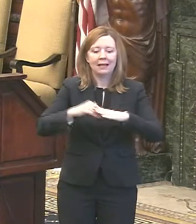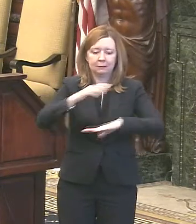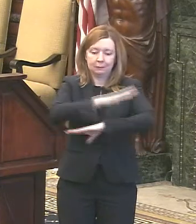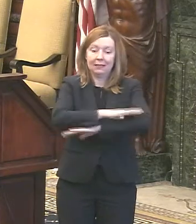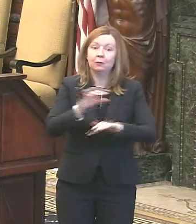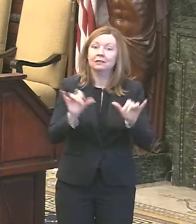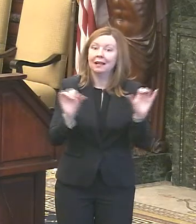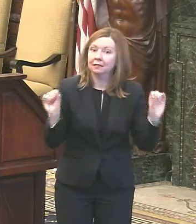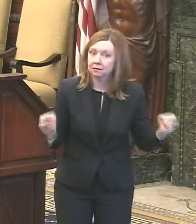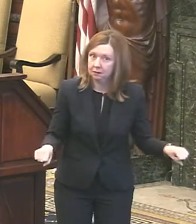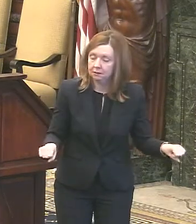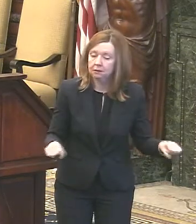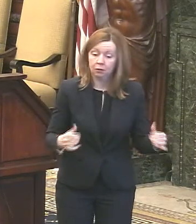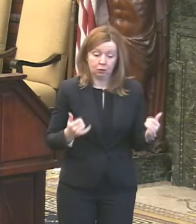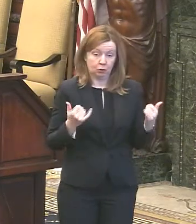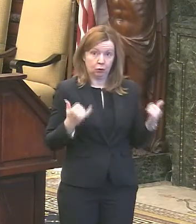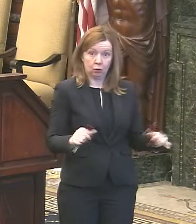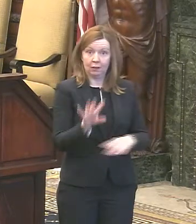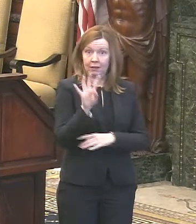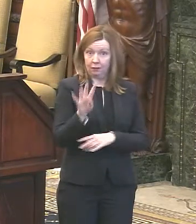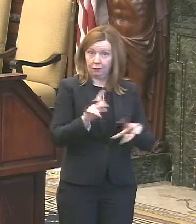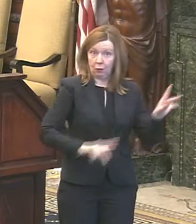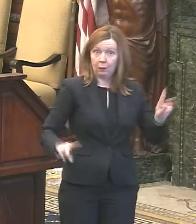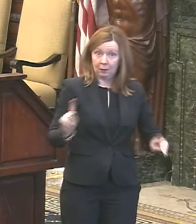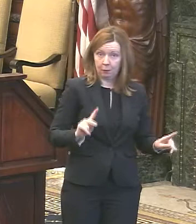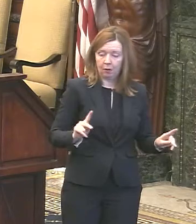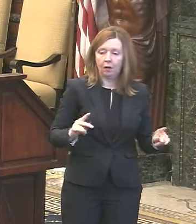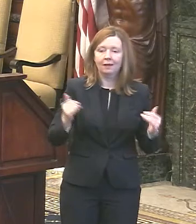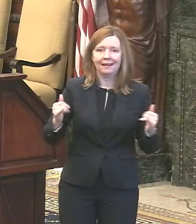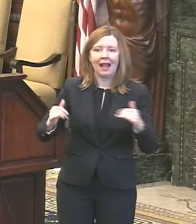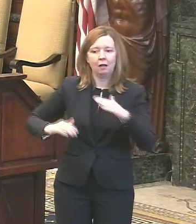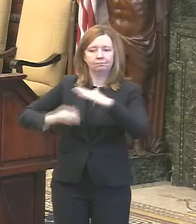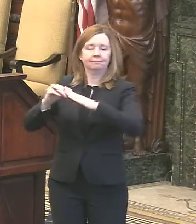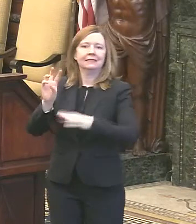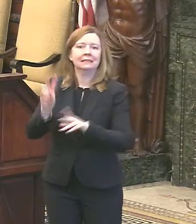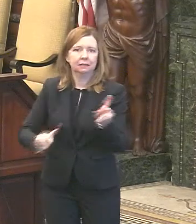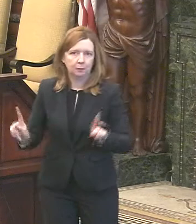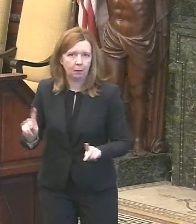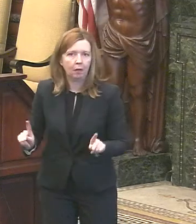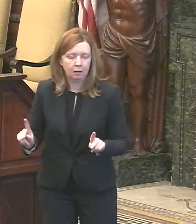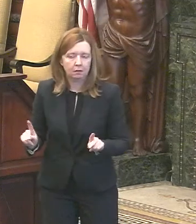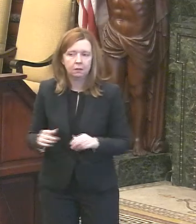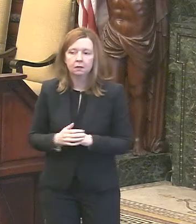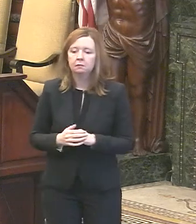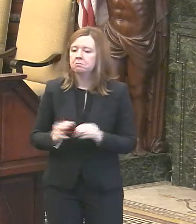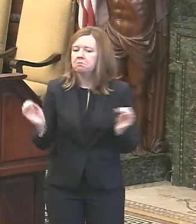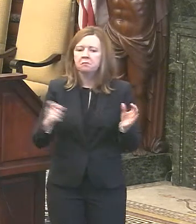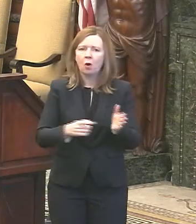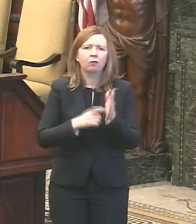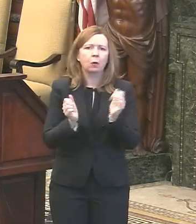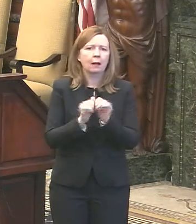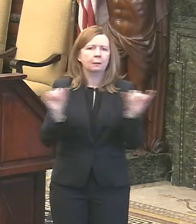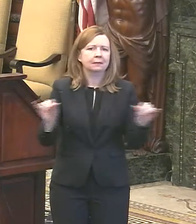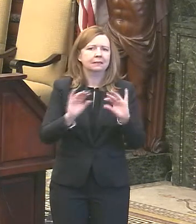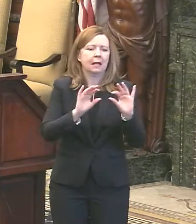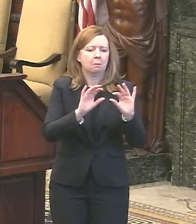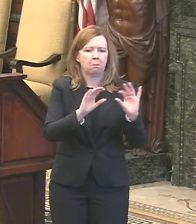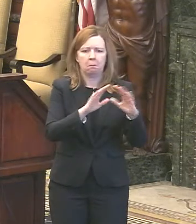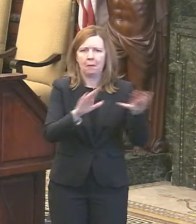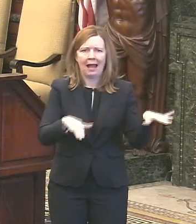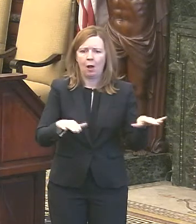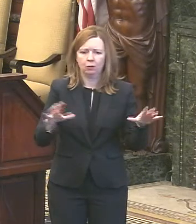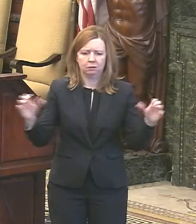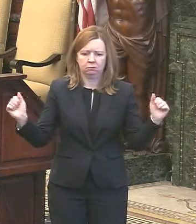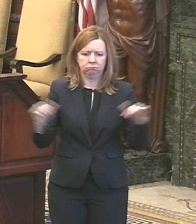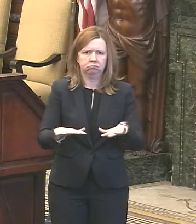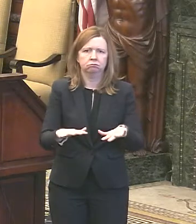size, which is currently no more than 4 persons, to no more than 6 persons, with no requirement that they be from the same household. That's